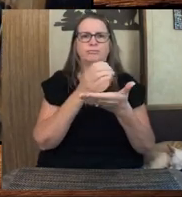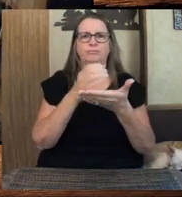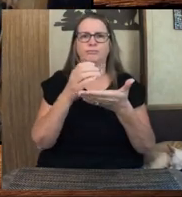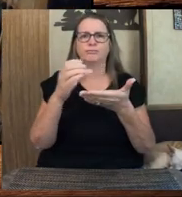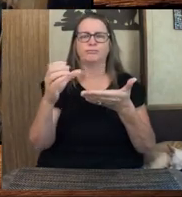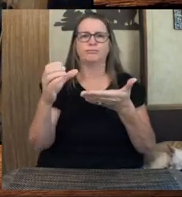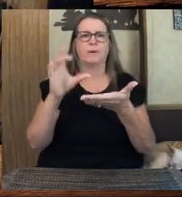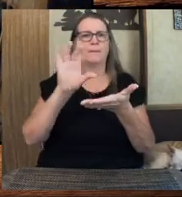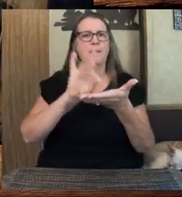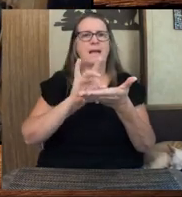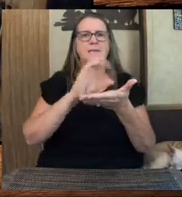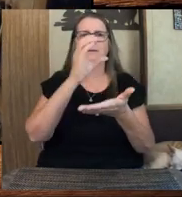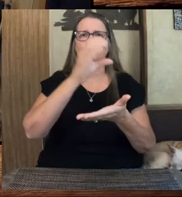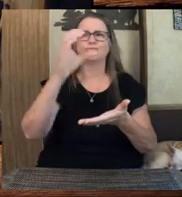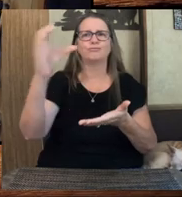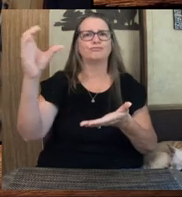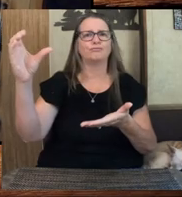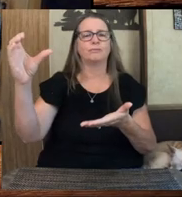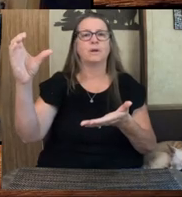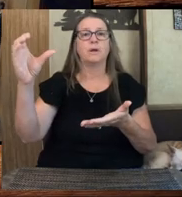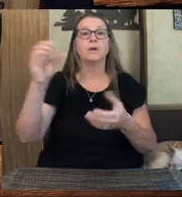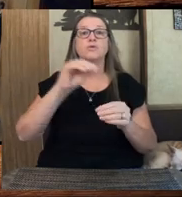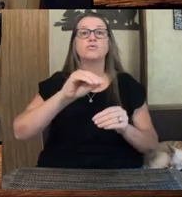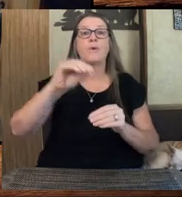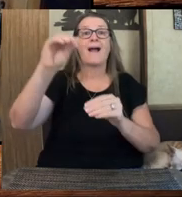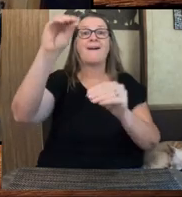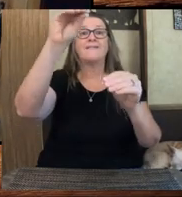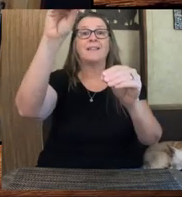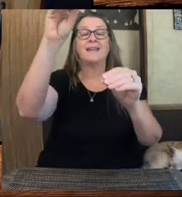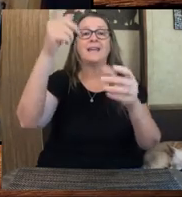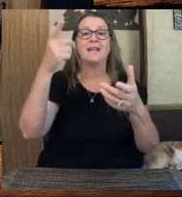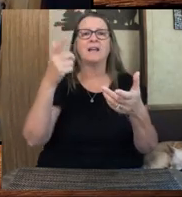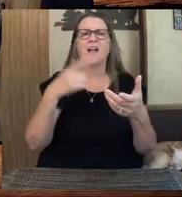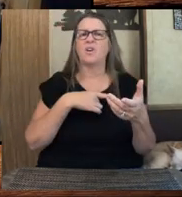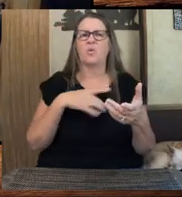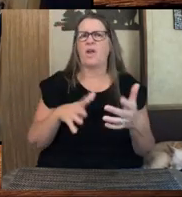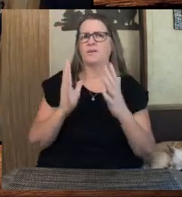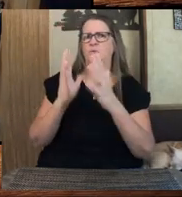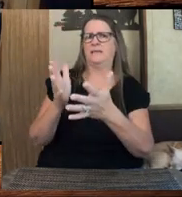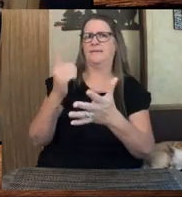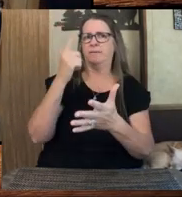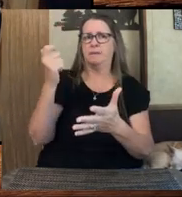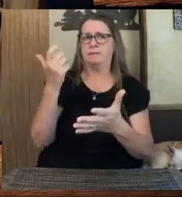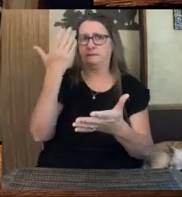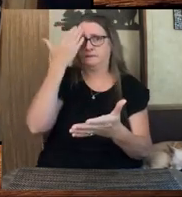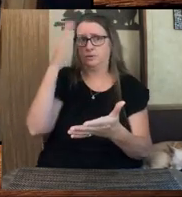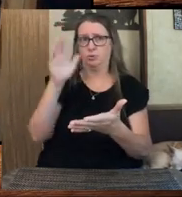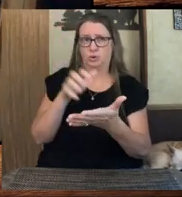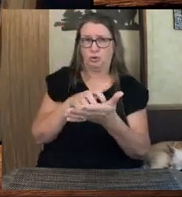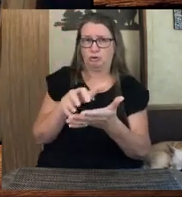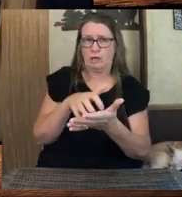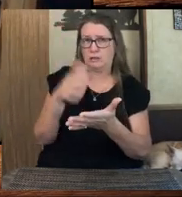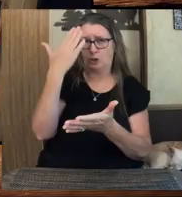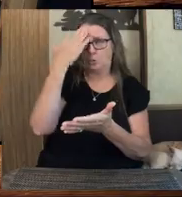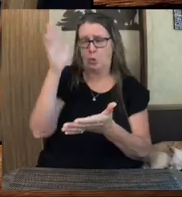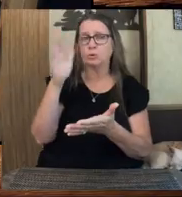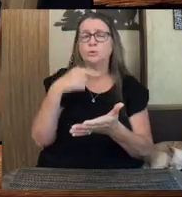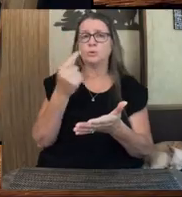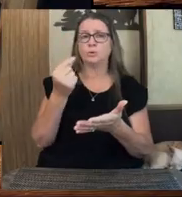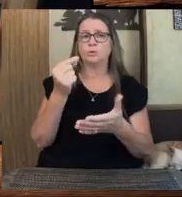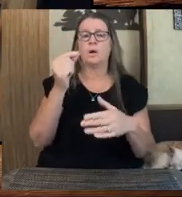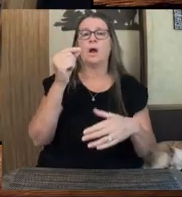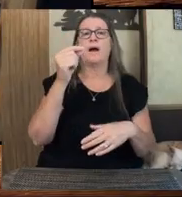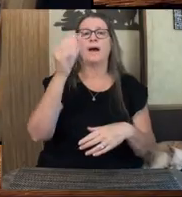space containers, and they just magnetize up here. When we're traveling, I don't like to leave them because I don't know if they're